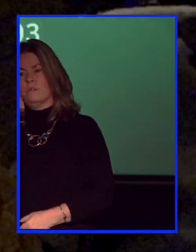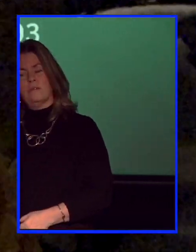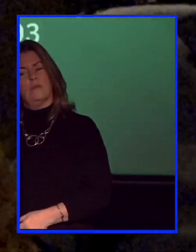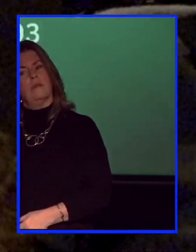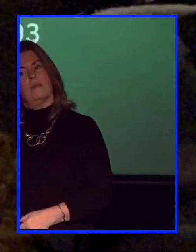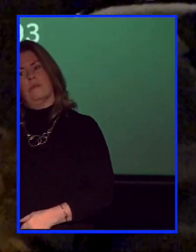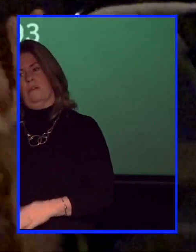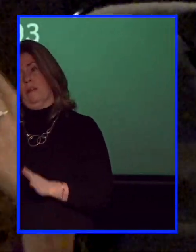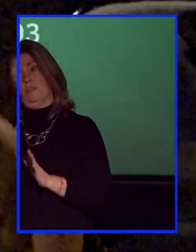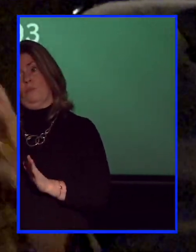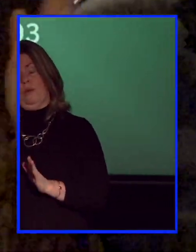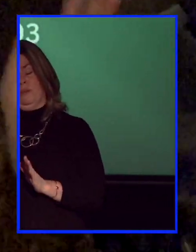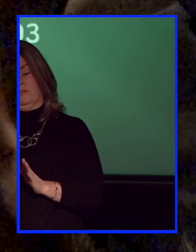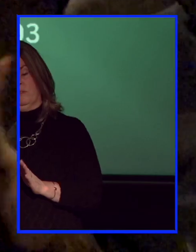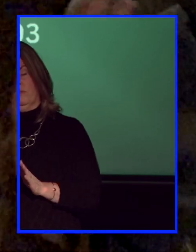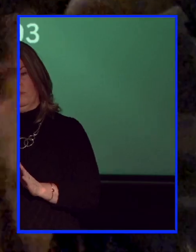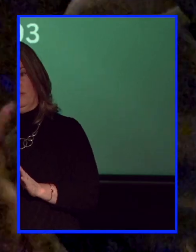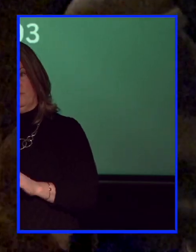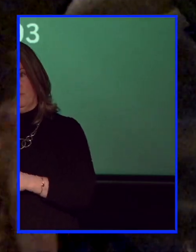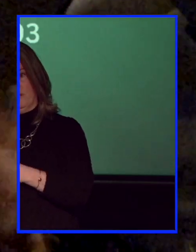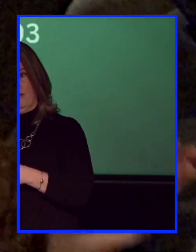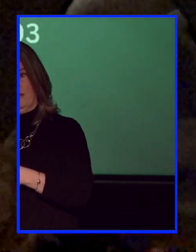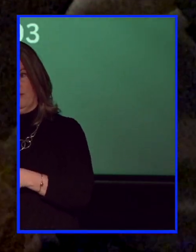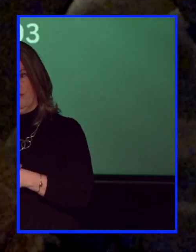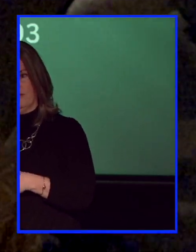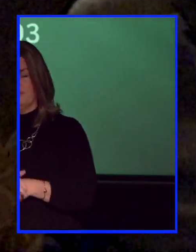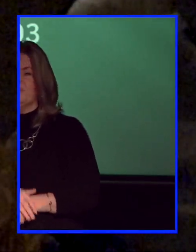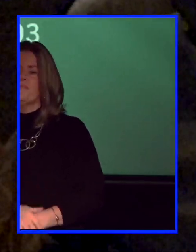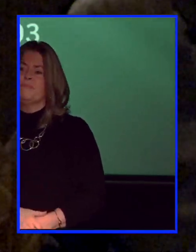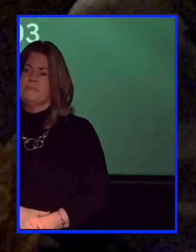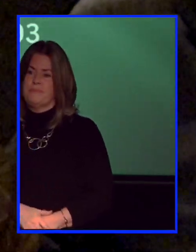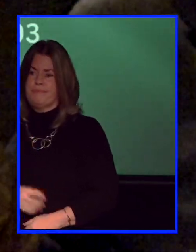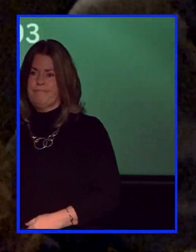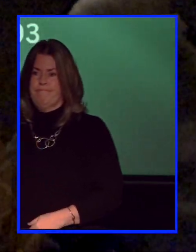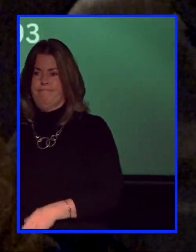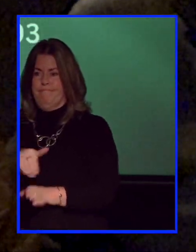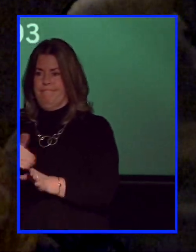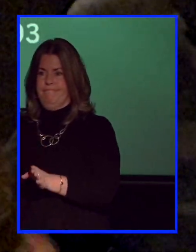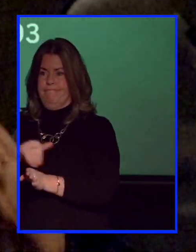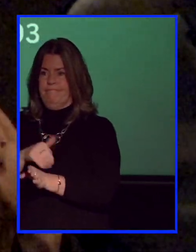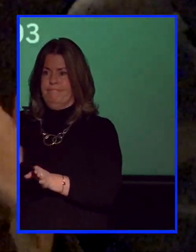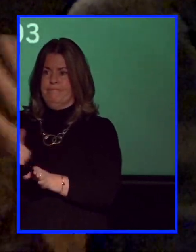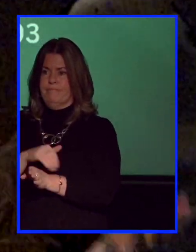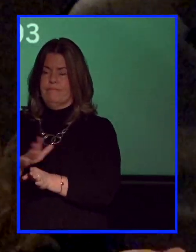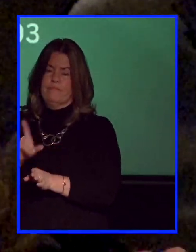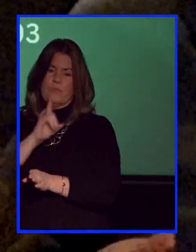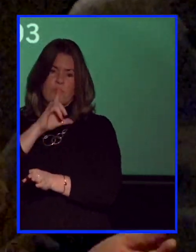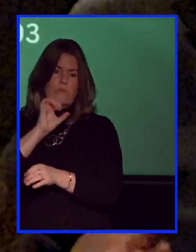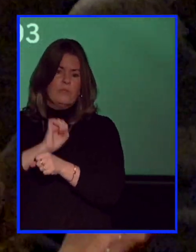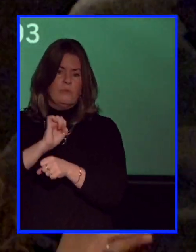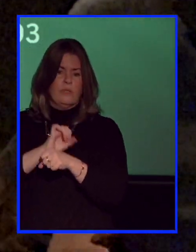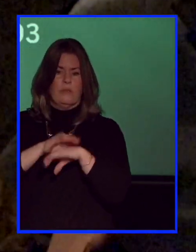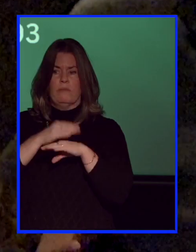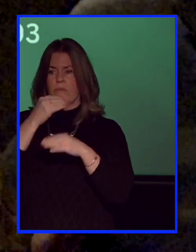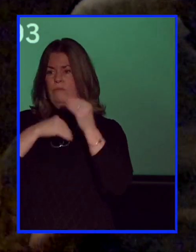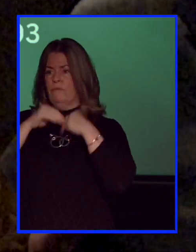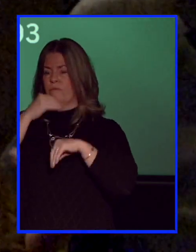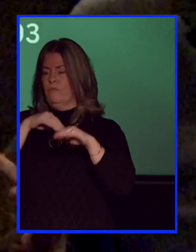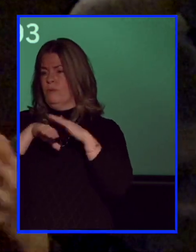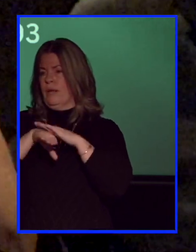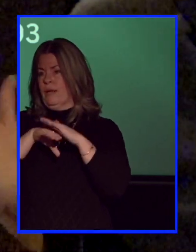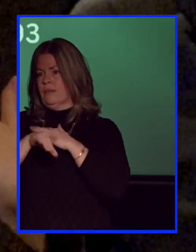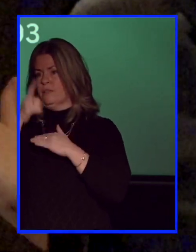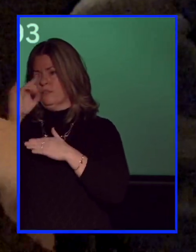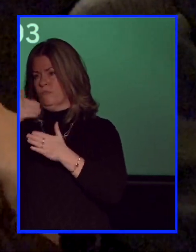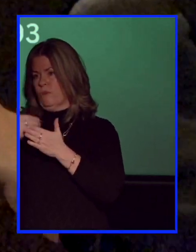Hampshire area, as mentioned before, because we're such a both sides of the river community, who are really working on food access for our neighbors.